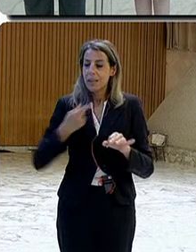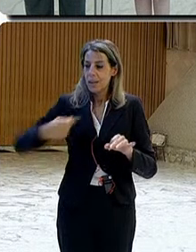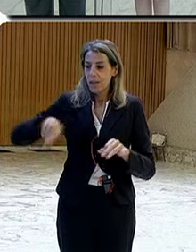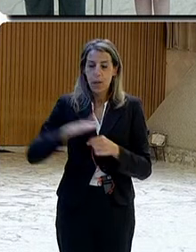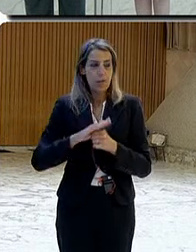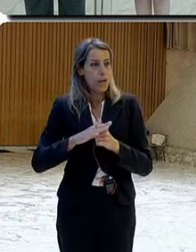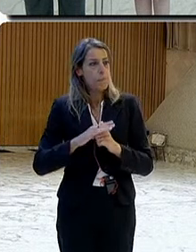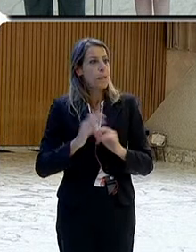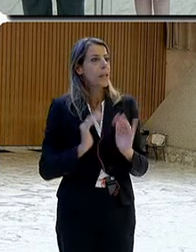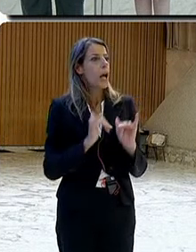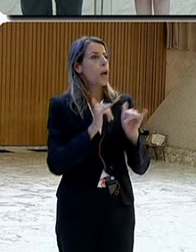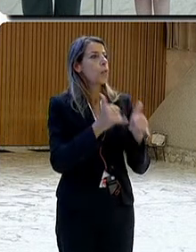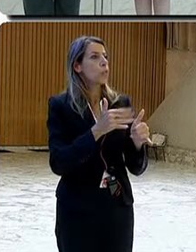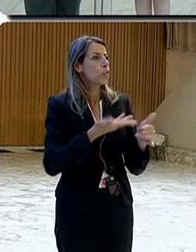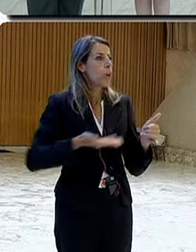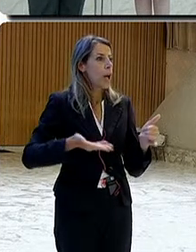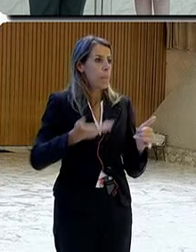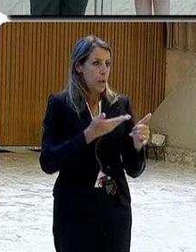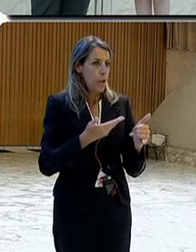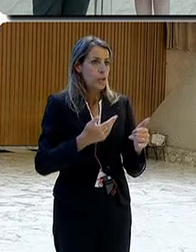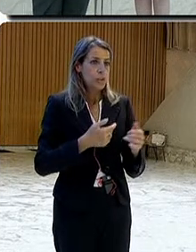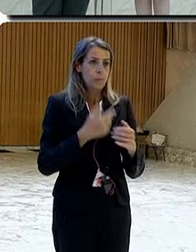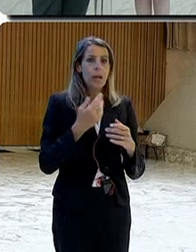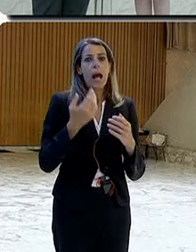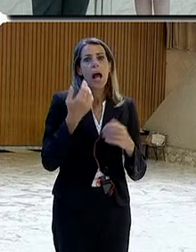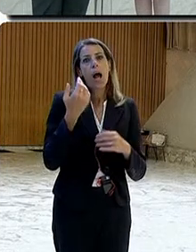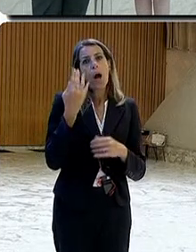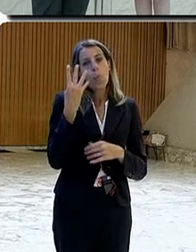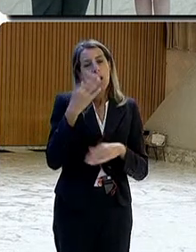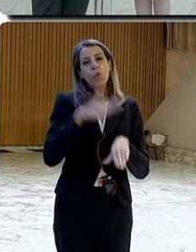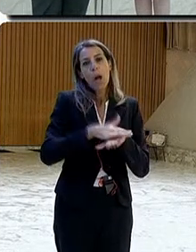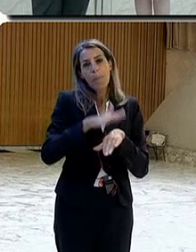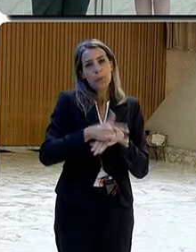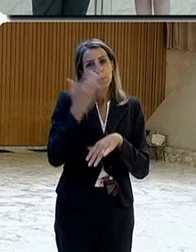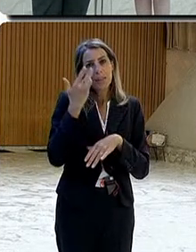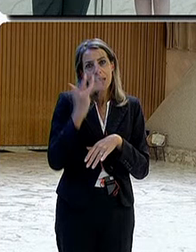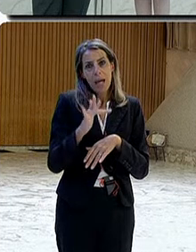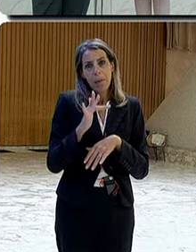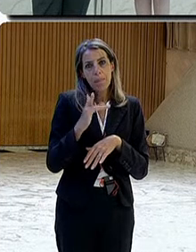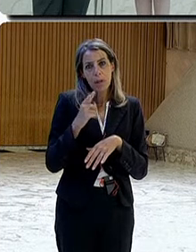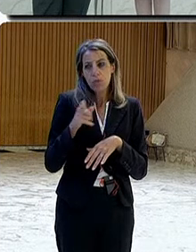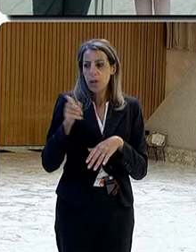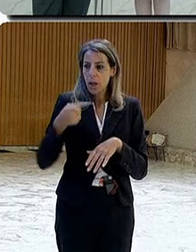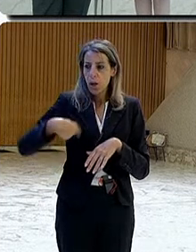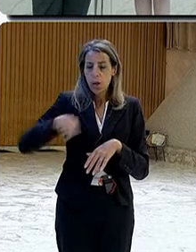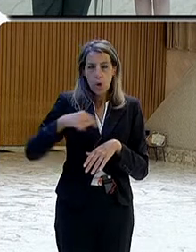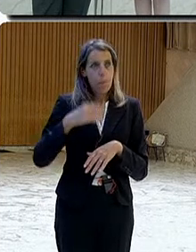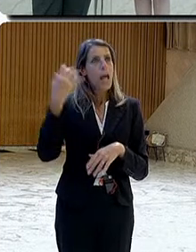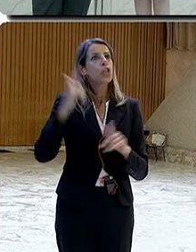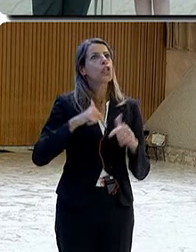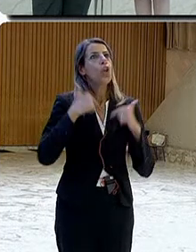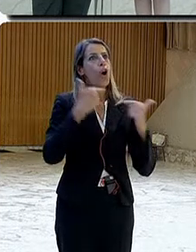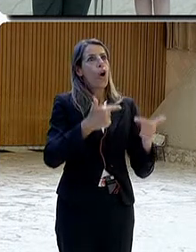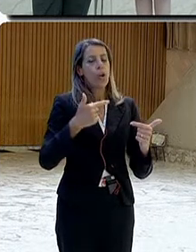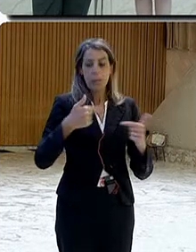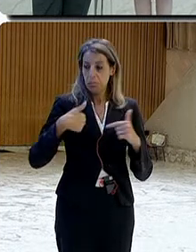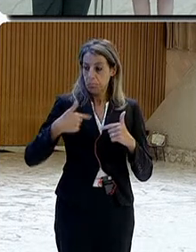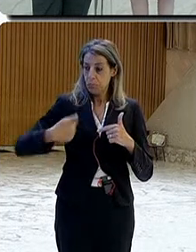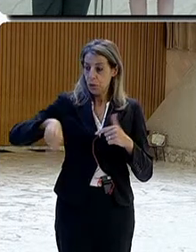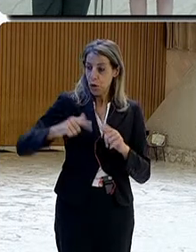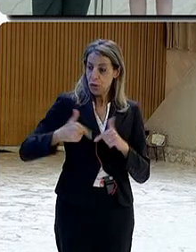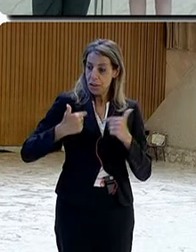simple habits, family members learn to use their gifts to be God's blessing to each other and their communities.